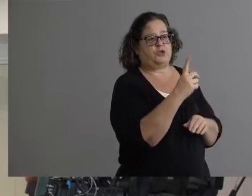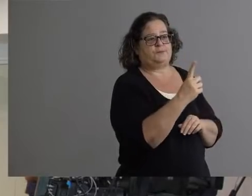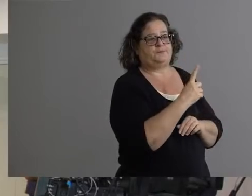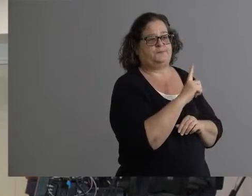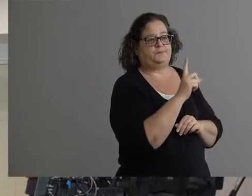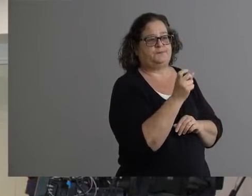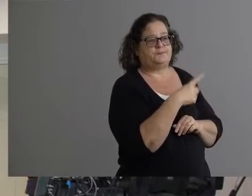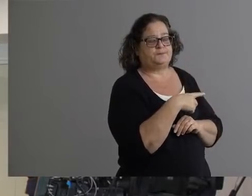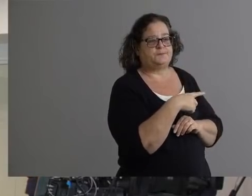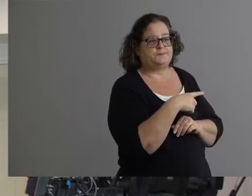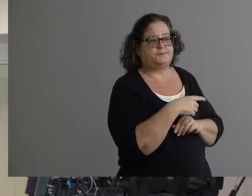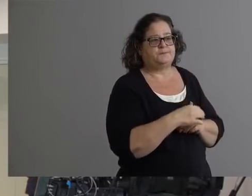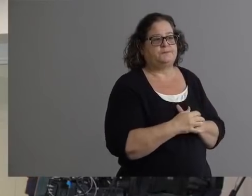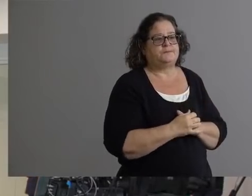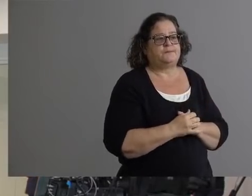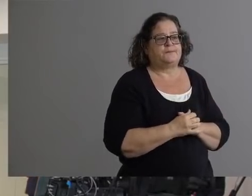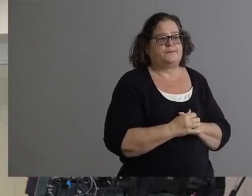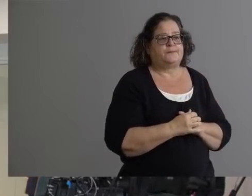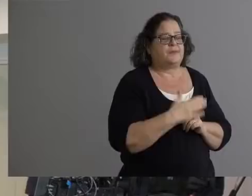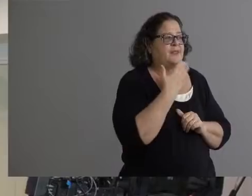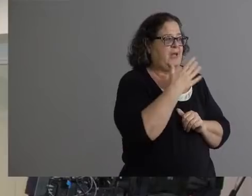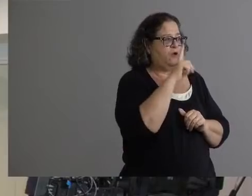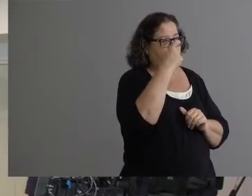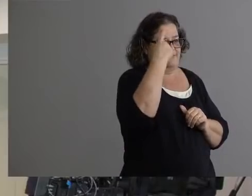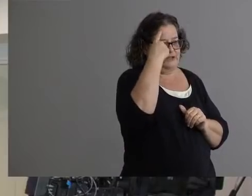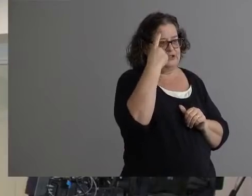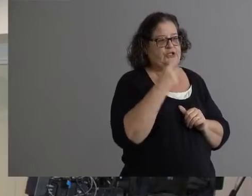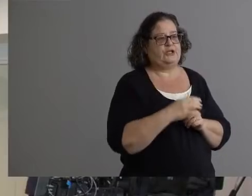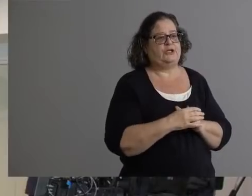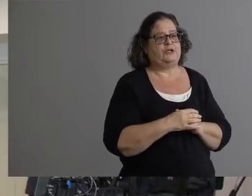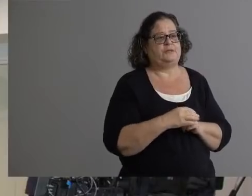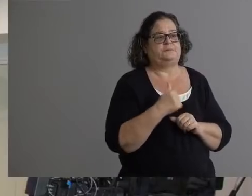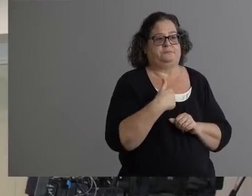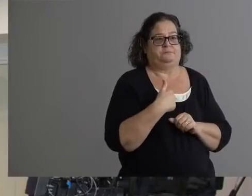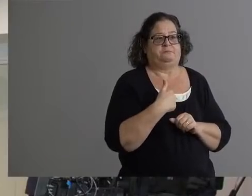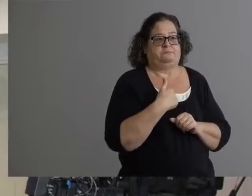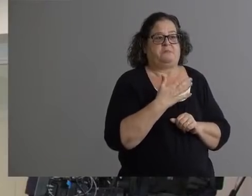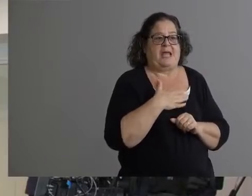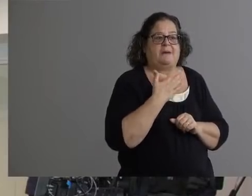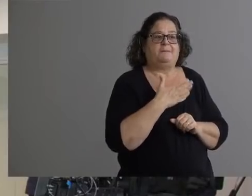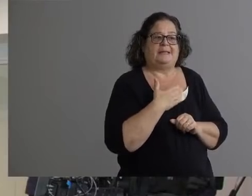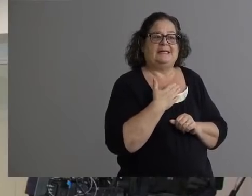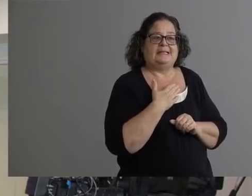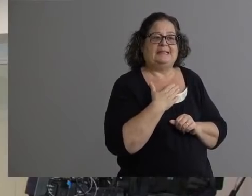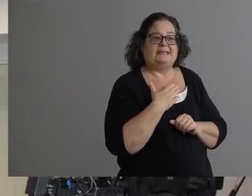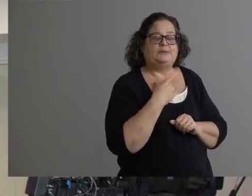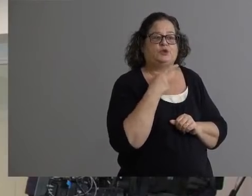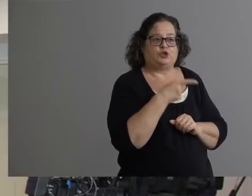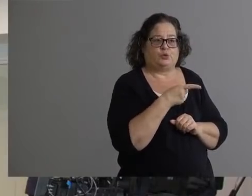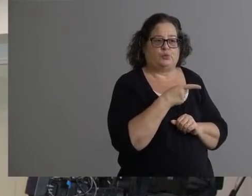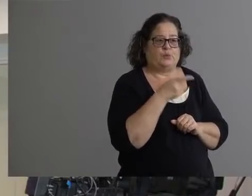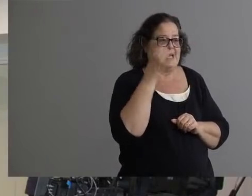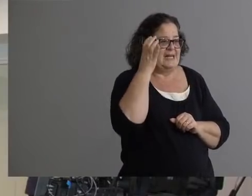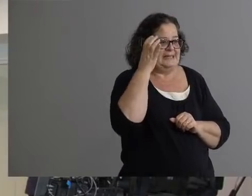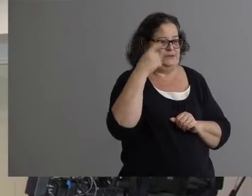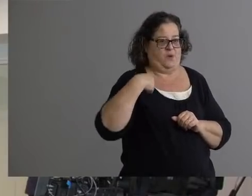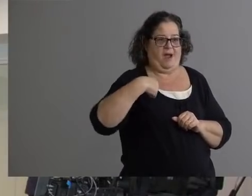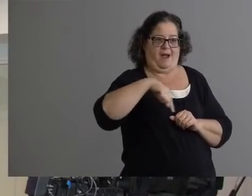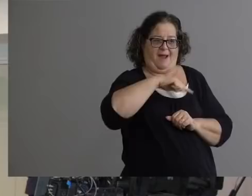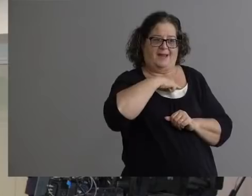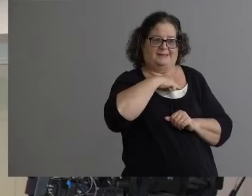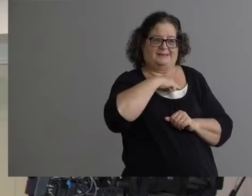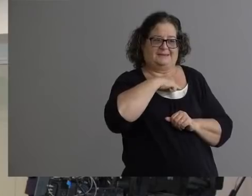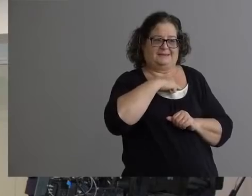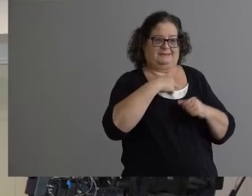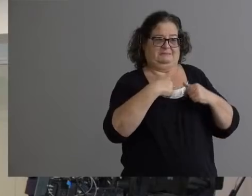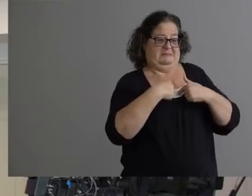Thank you, Governor. I'm happy to hear you don't listen to us, because I don't listen to us. I listen to experts. I've had to say the last... Graham, I